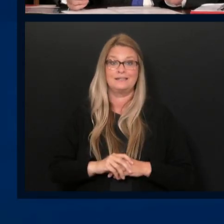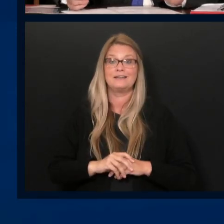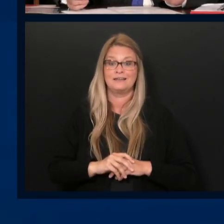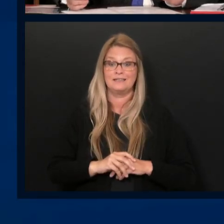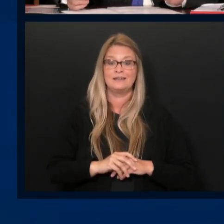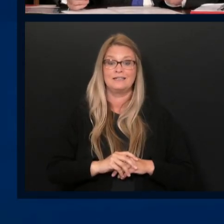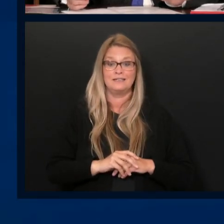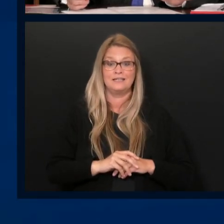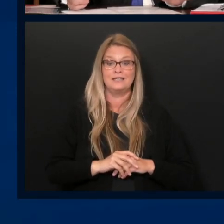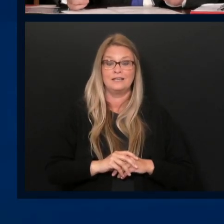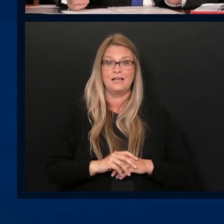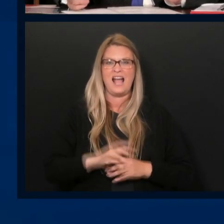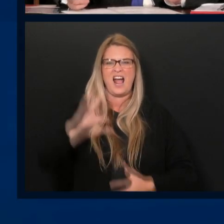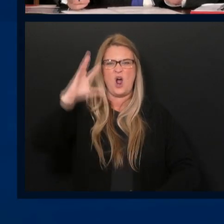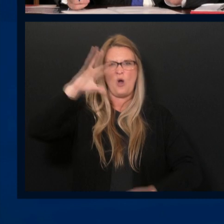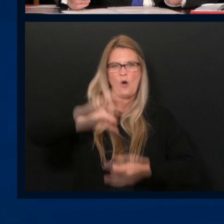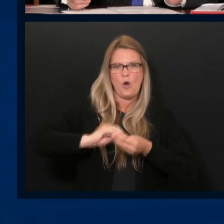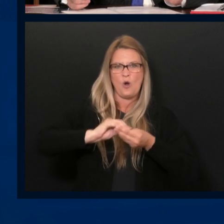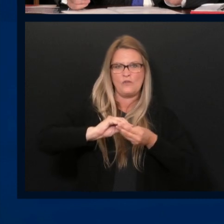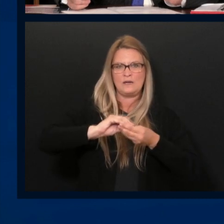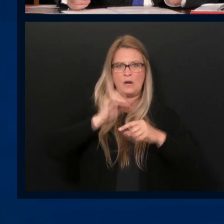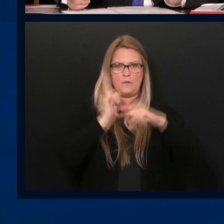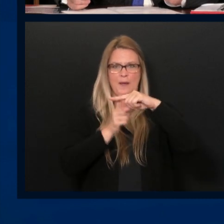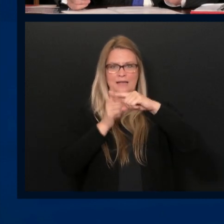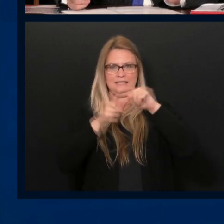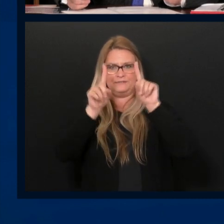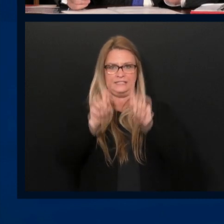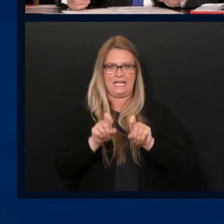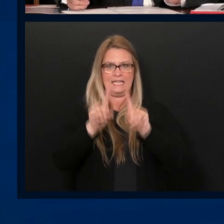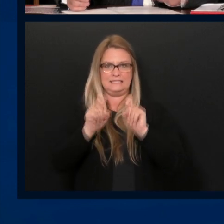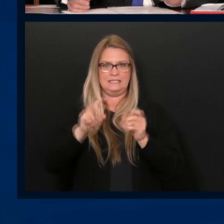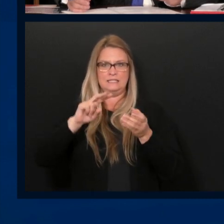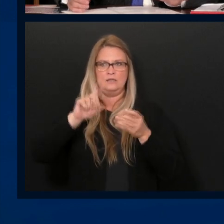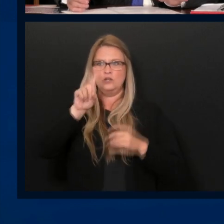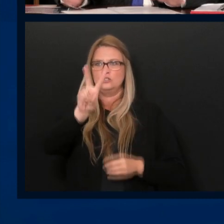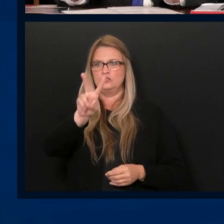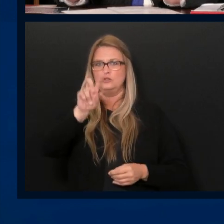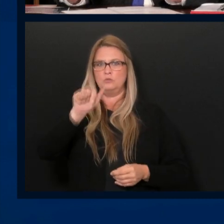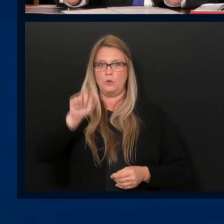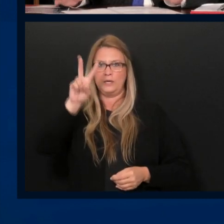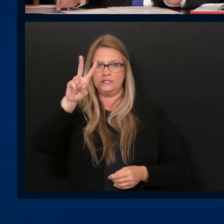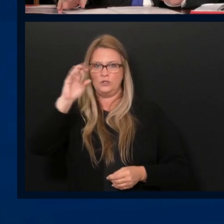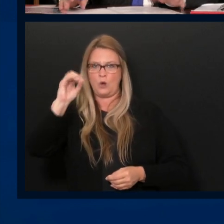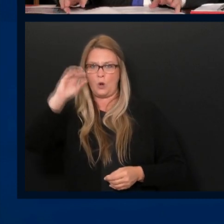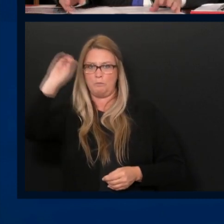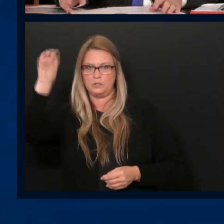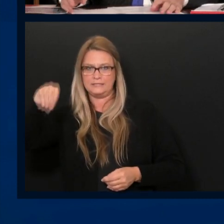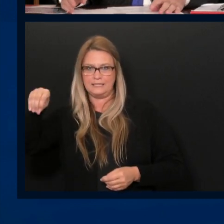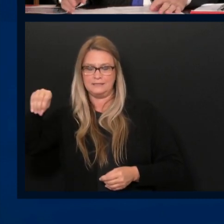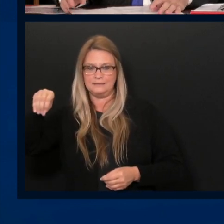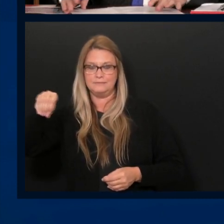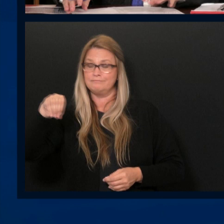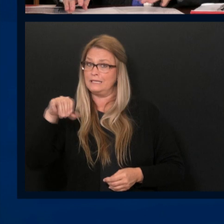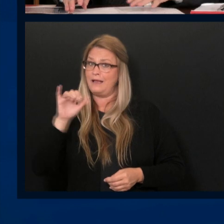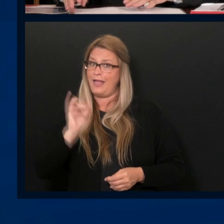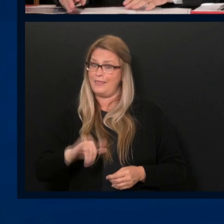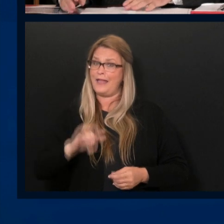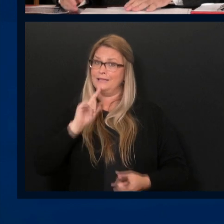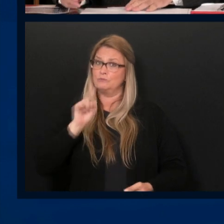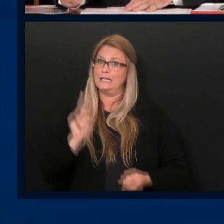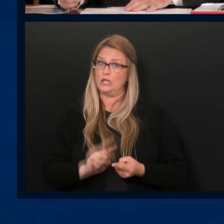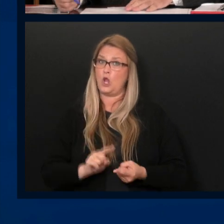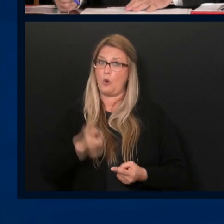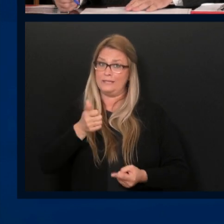Our overall cumulative to positive test is now 2.20. Unbelievable. That's the lowest it's been.